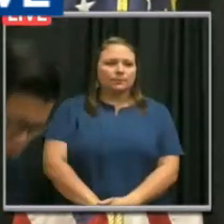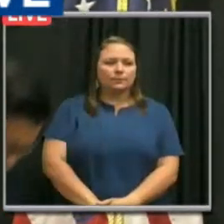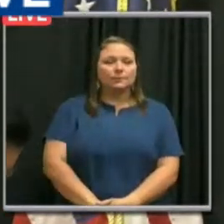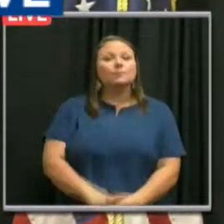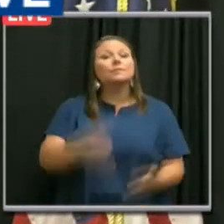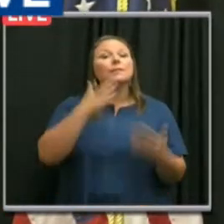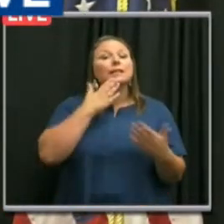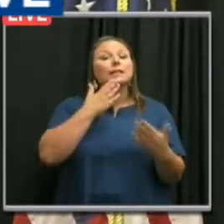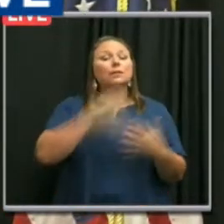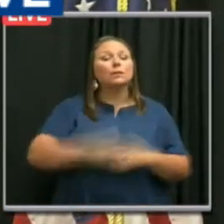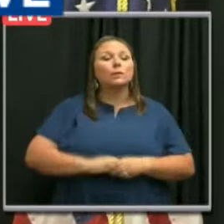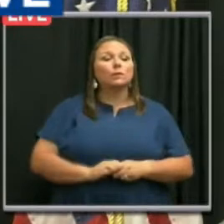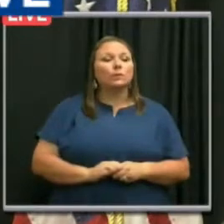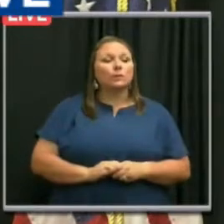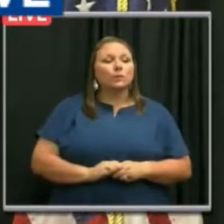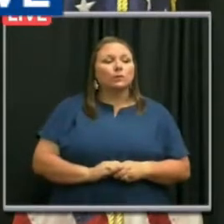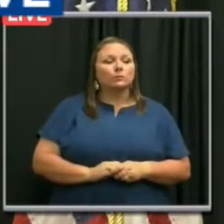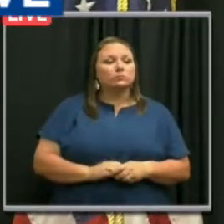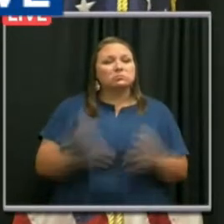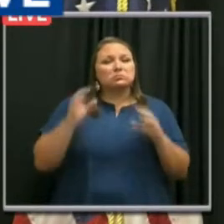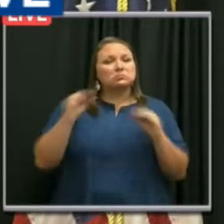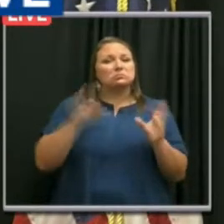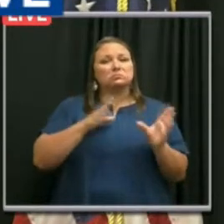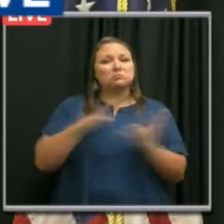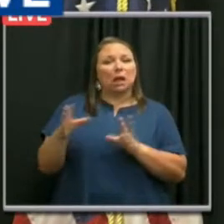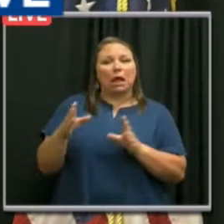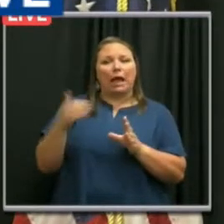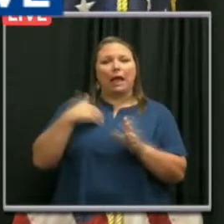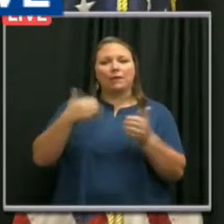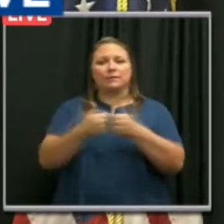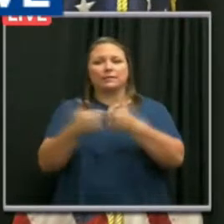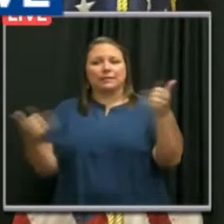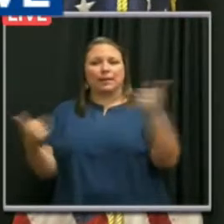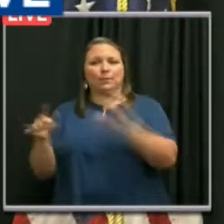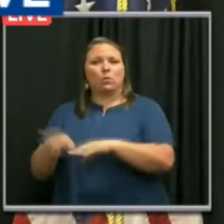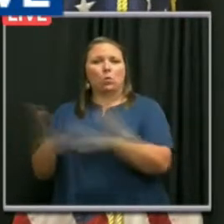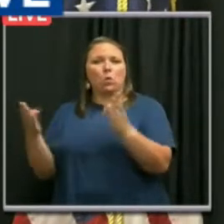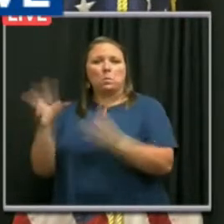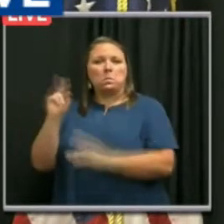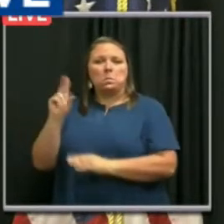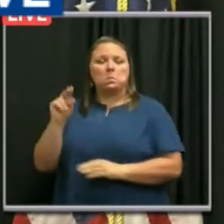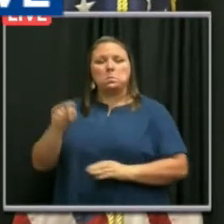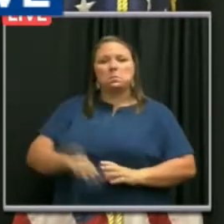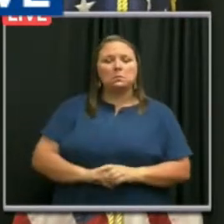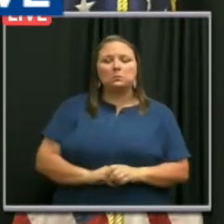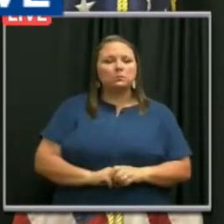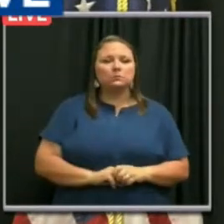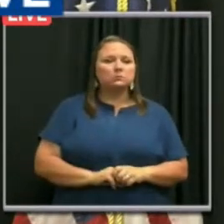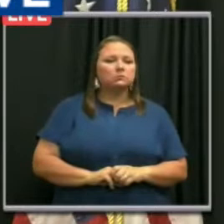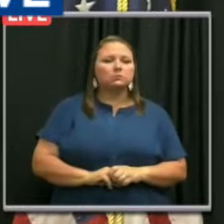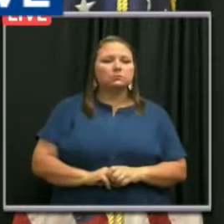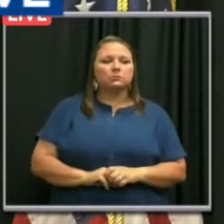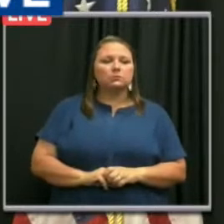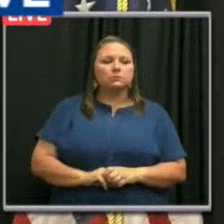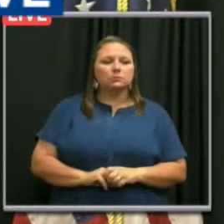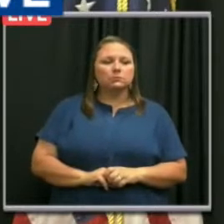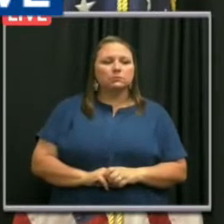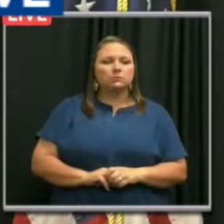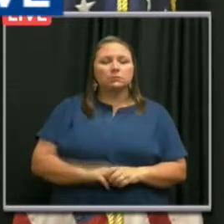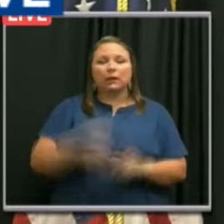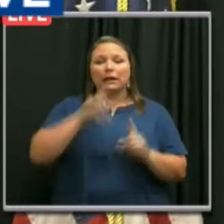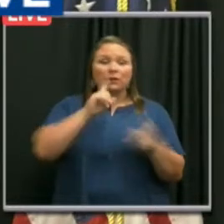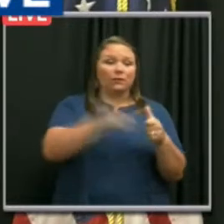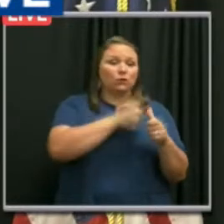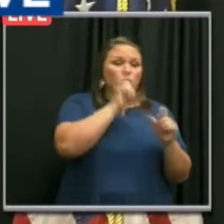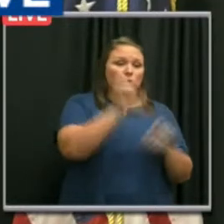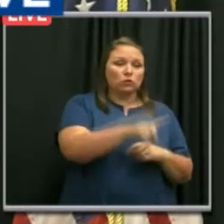Sure, thank you. There's no plans to have a separate Southeast reopening plan. So that sort of answers your